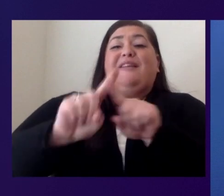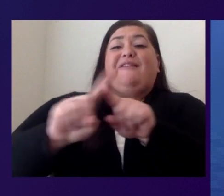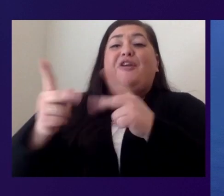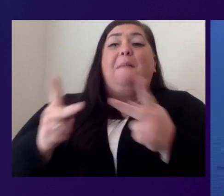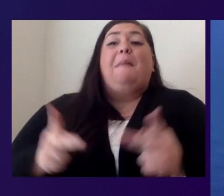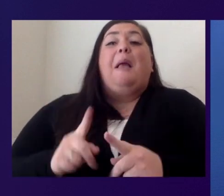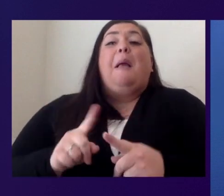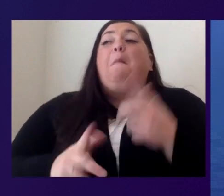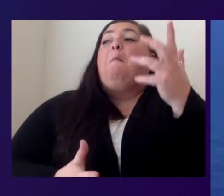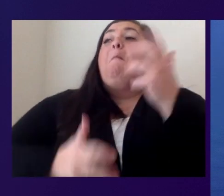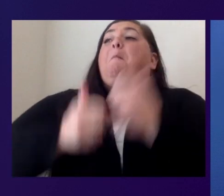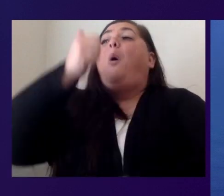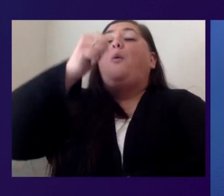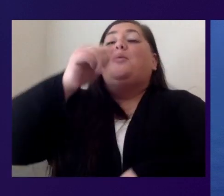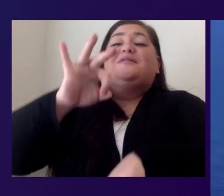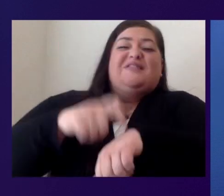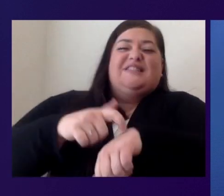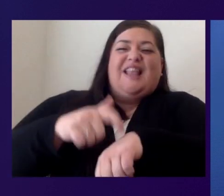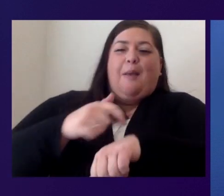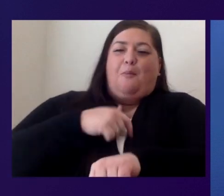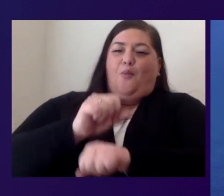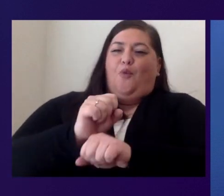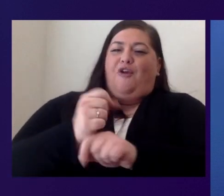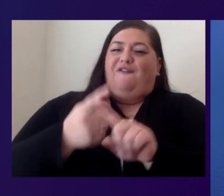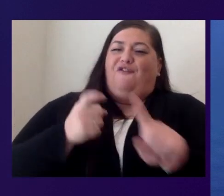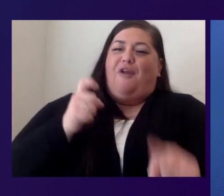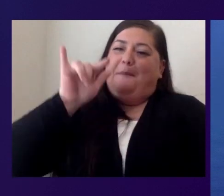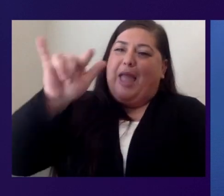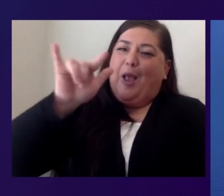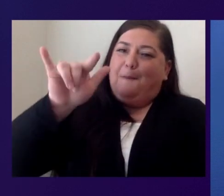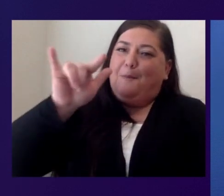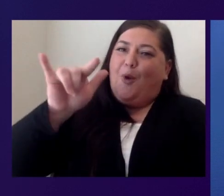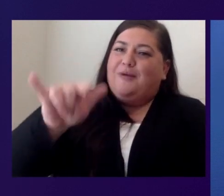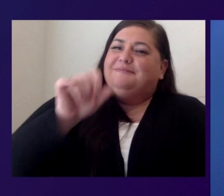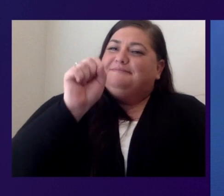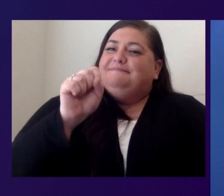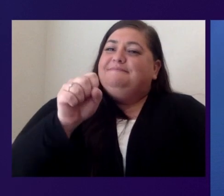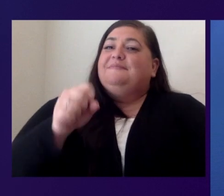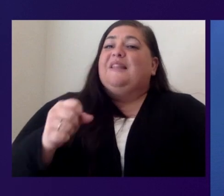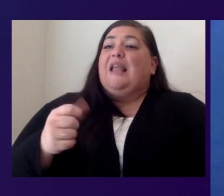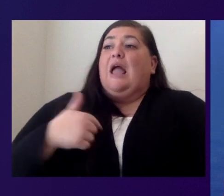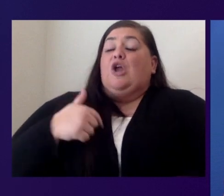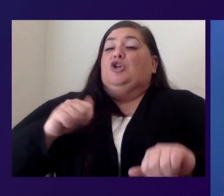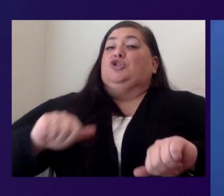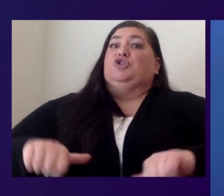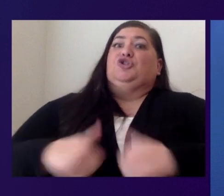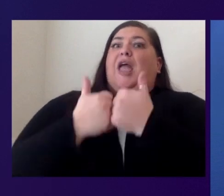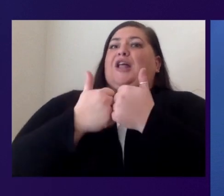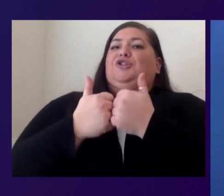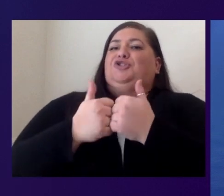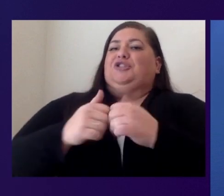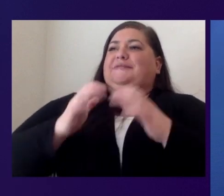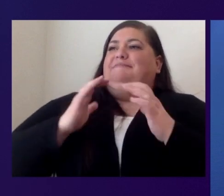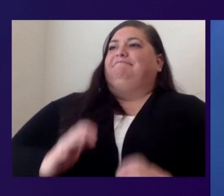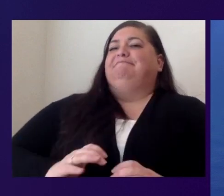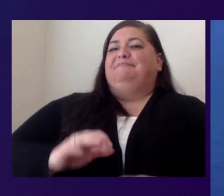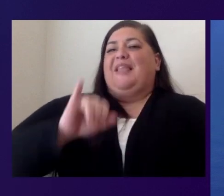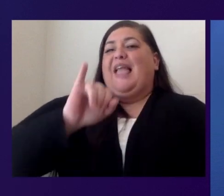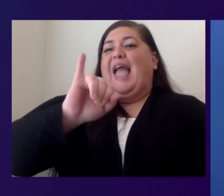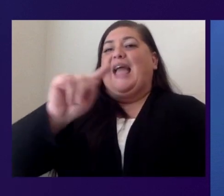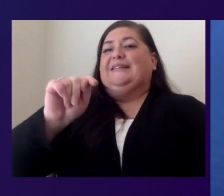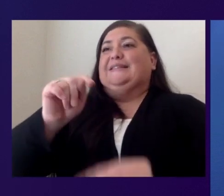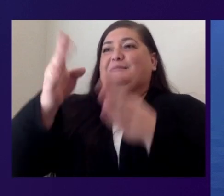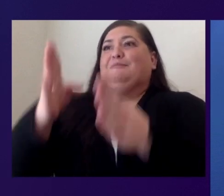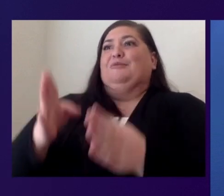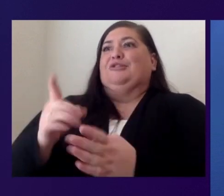time. So I'm one of those kind of, I'll say, challenging end users that IT professionals have to support, right?